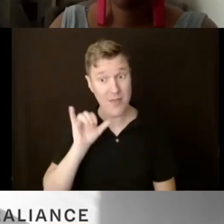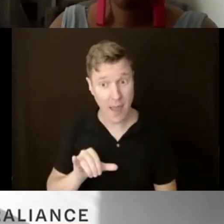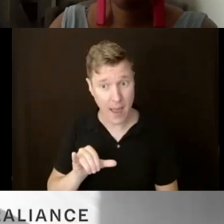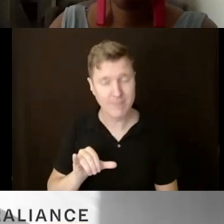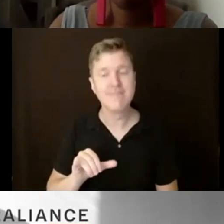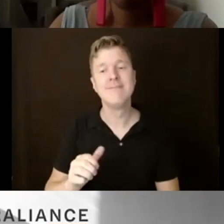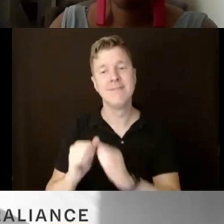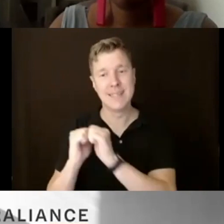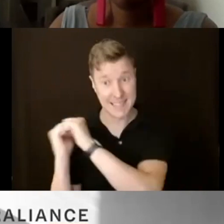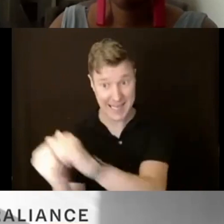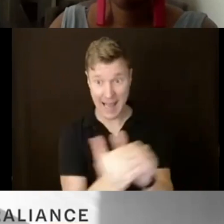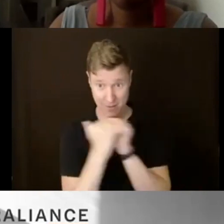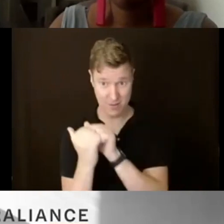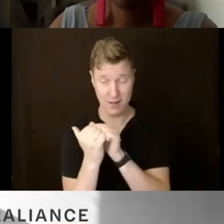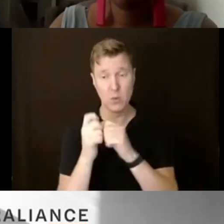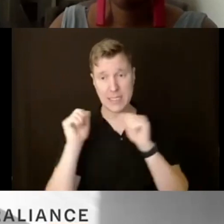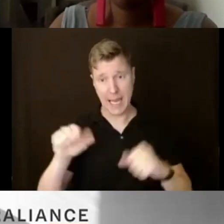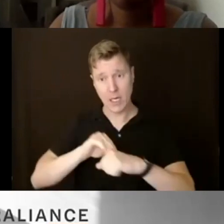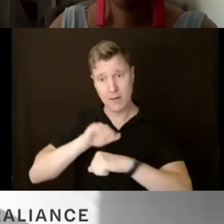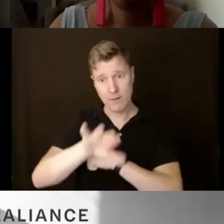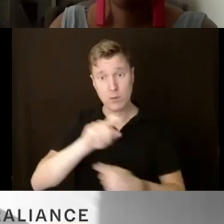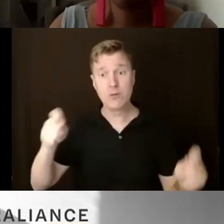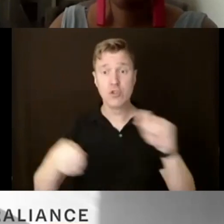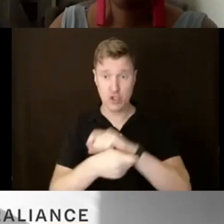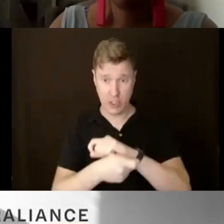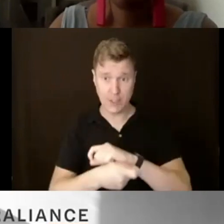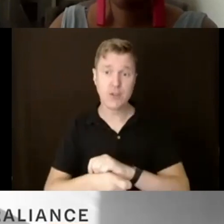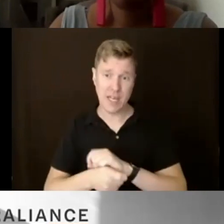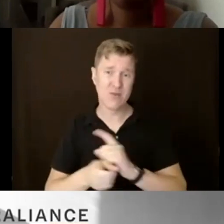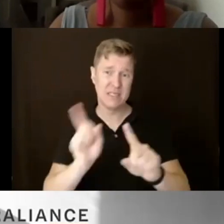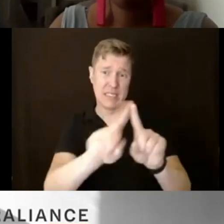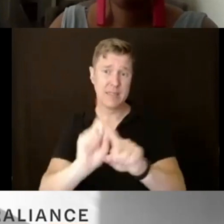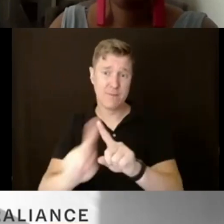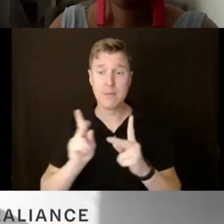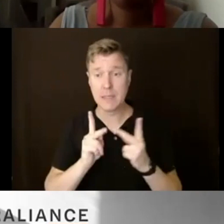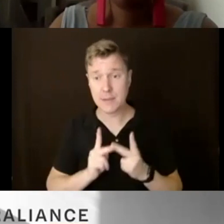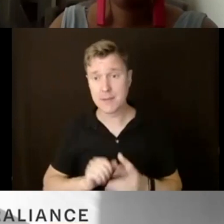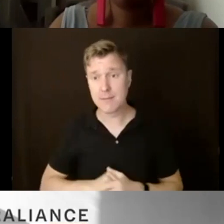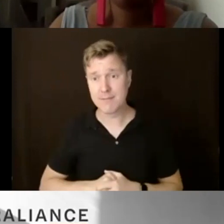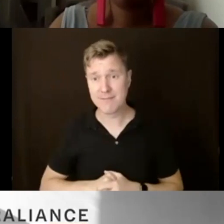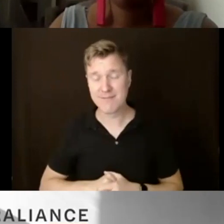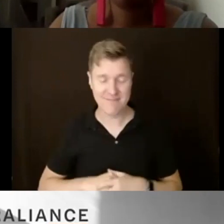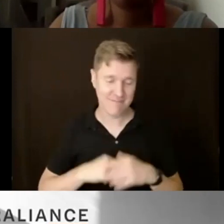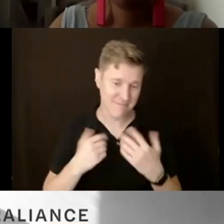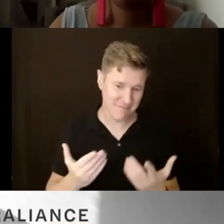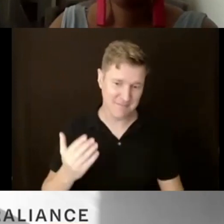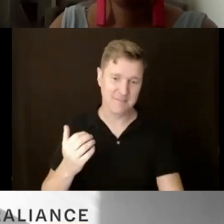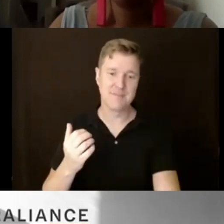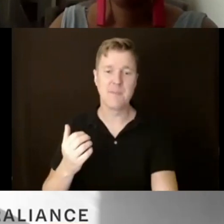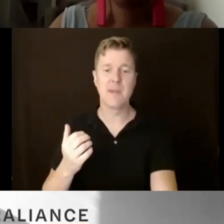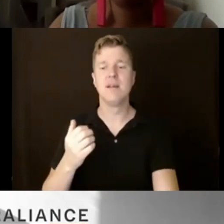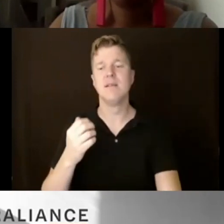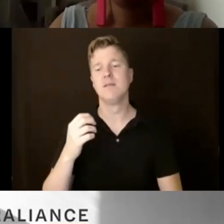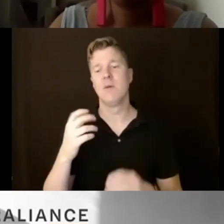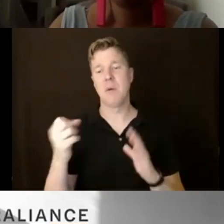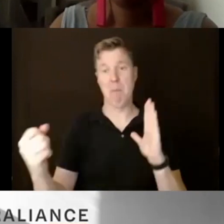together influence and create change within these different places, right? So I want to go back for a